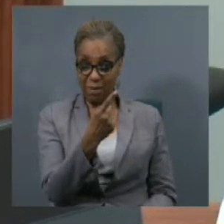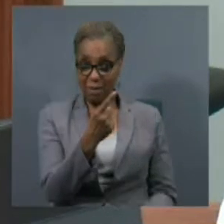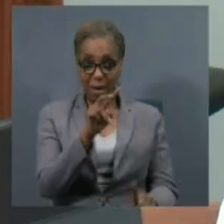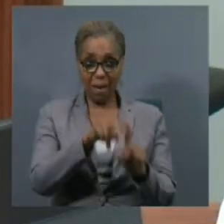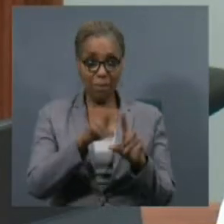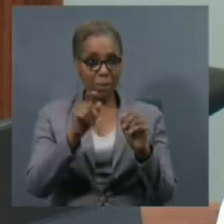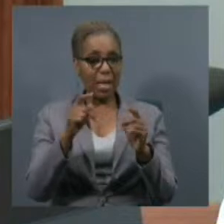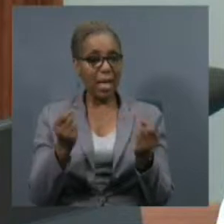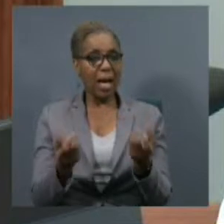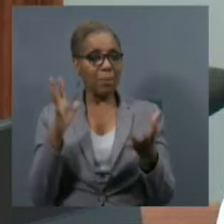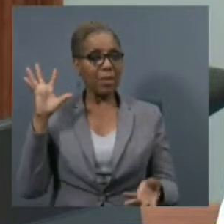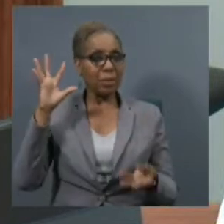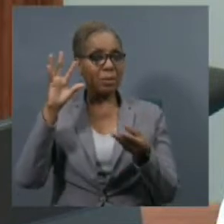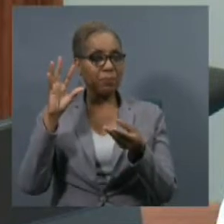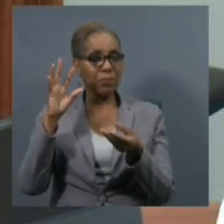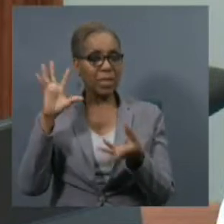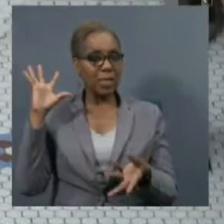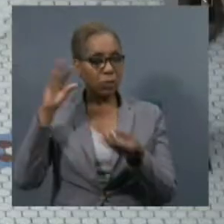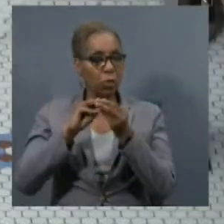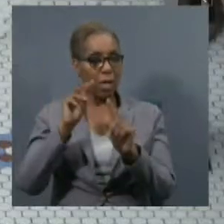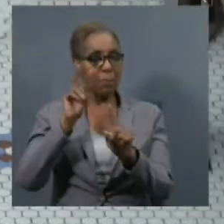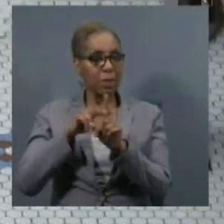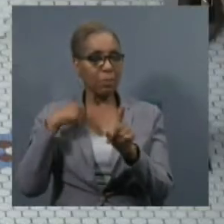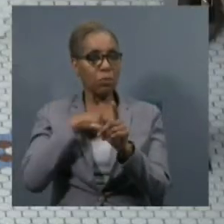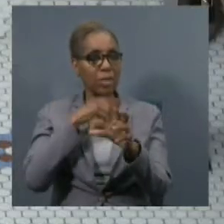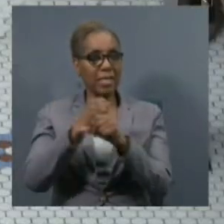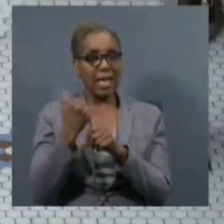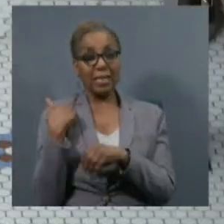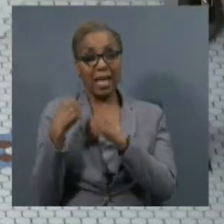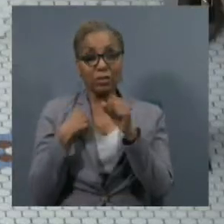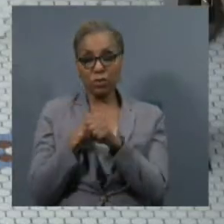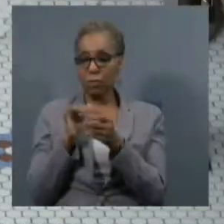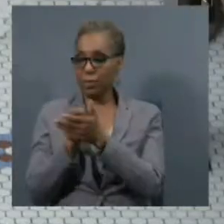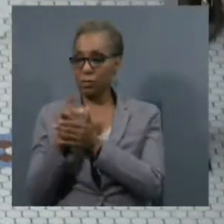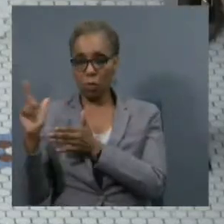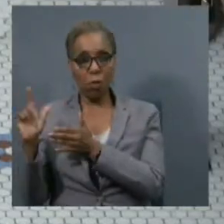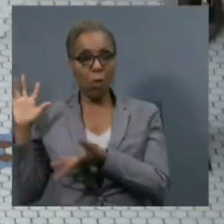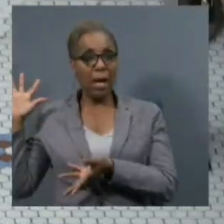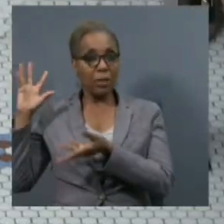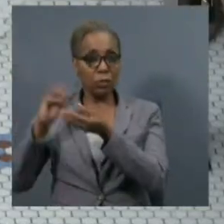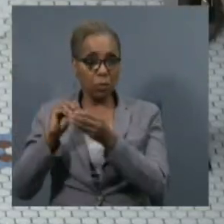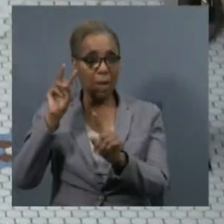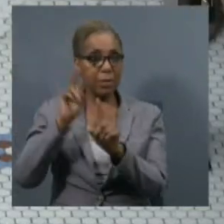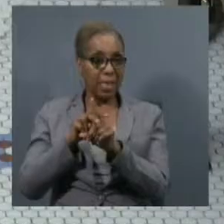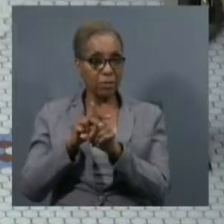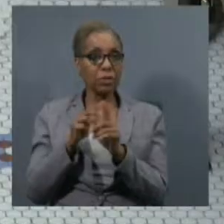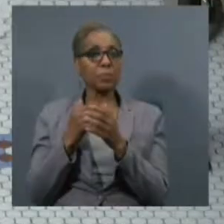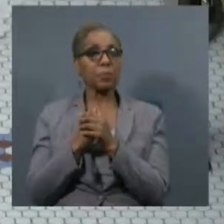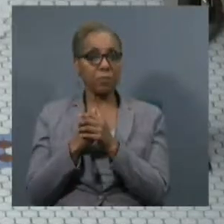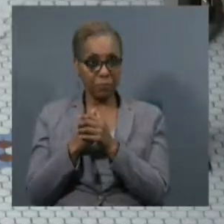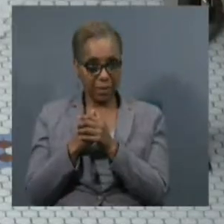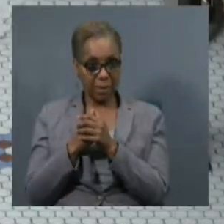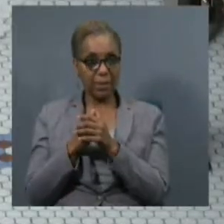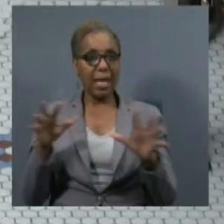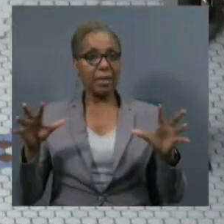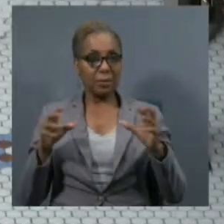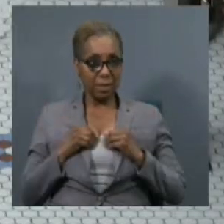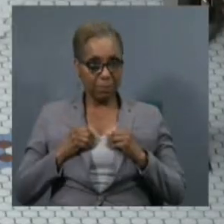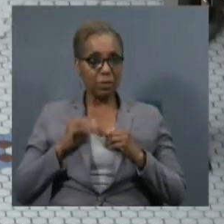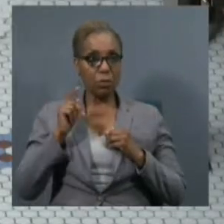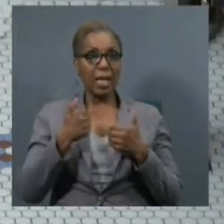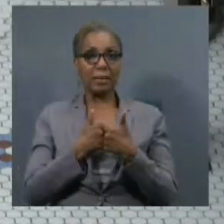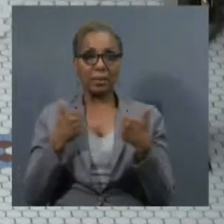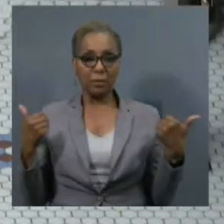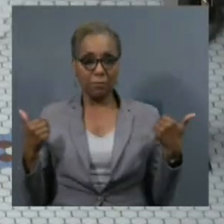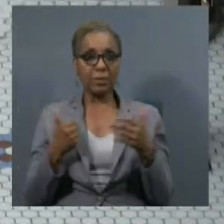How many total applications did we get? Do you know? For last year, that was it. So that was the total application. So applications accepted, let me tell you the difference